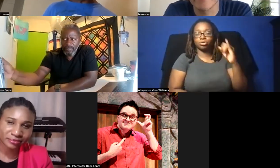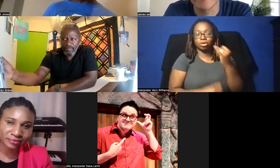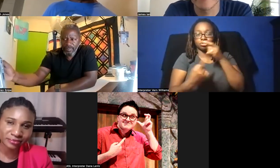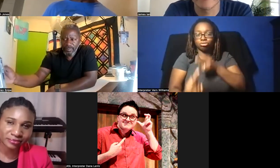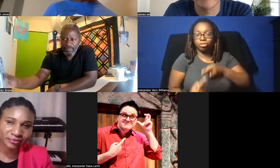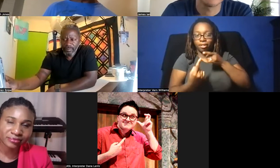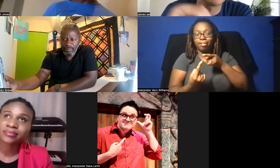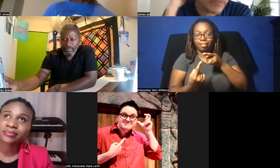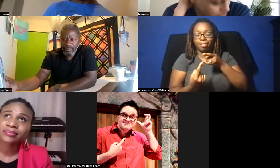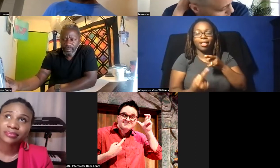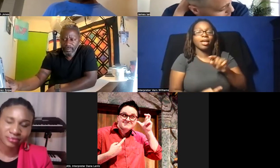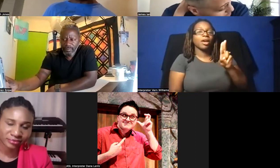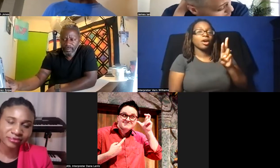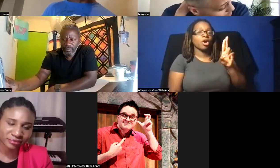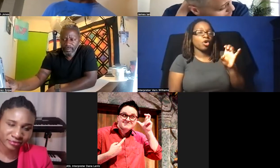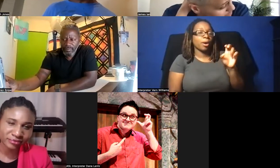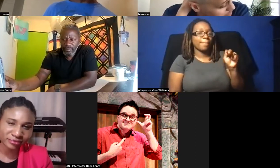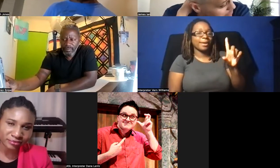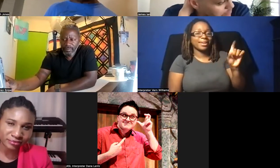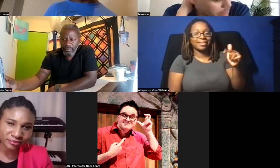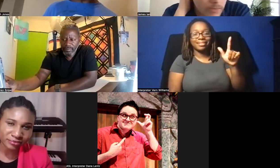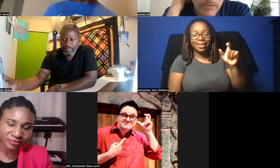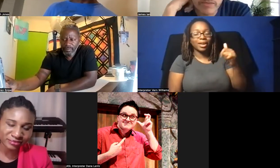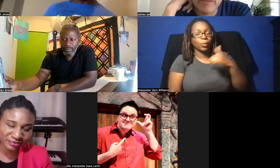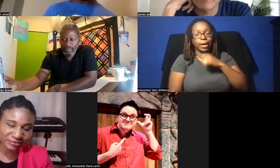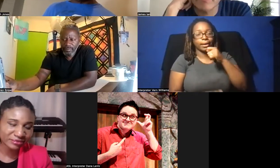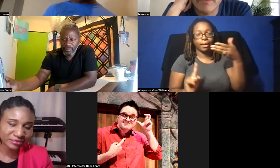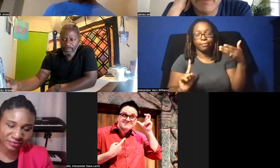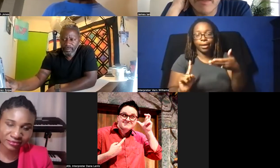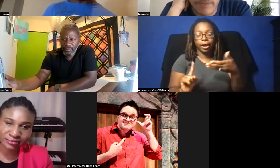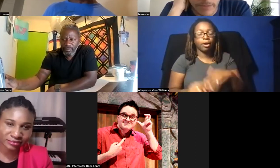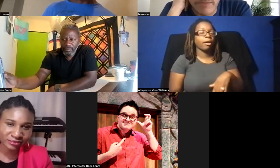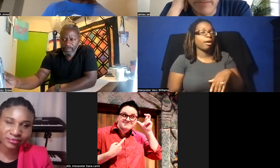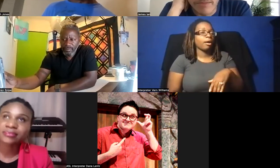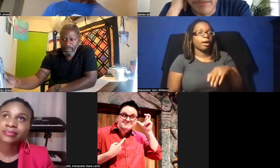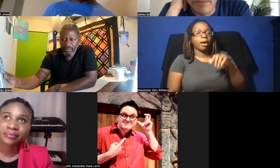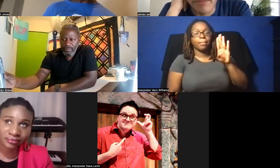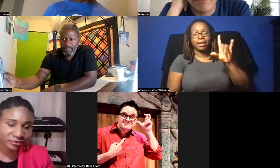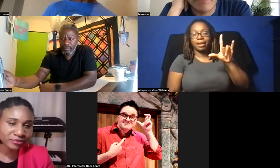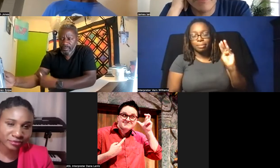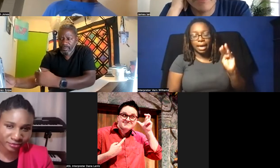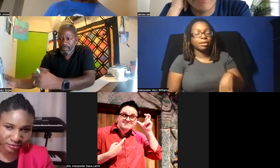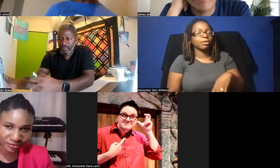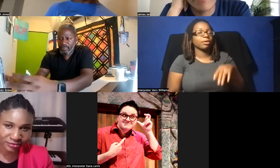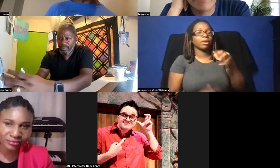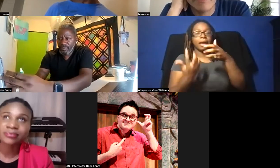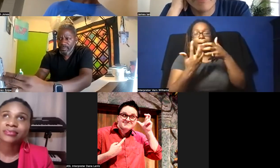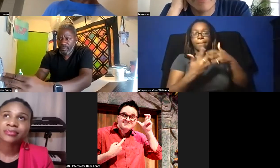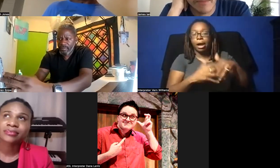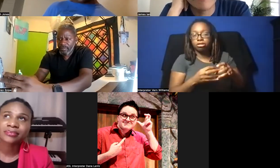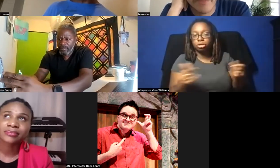visible in the Urban League, the NAACP, the migrant struggle, Black Lives Matter. We are always seen as an